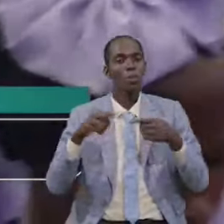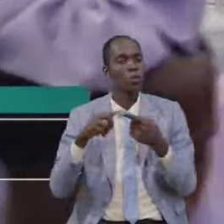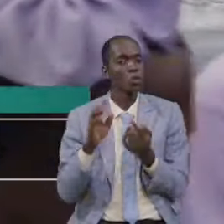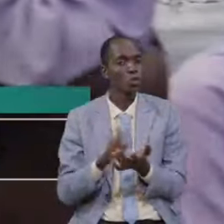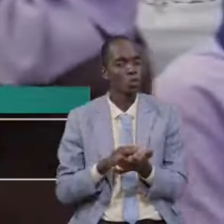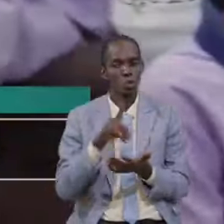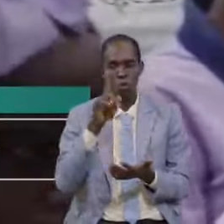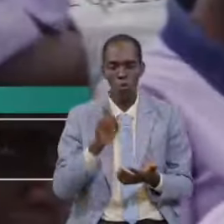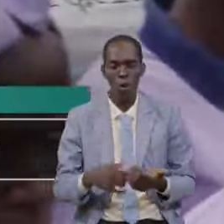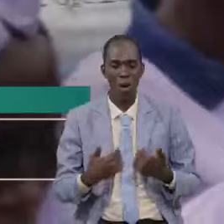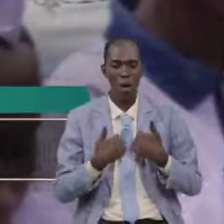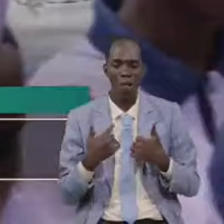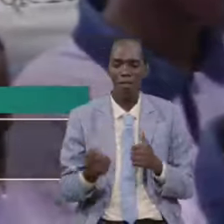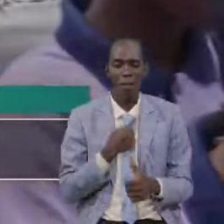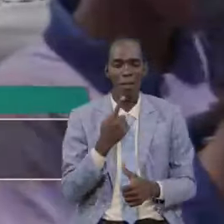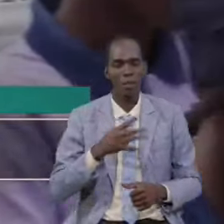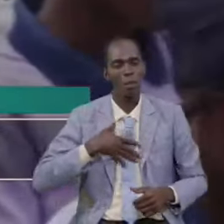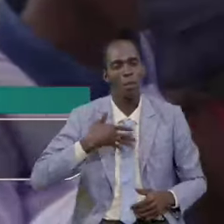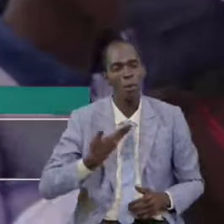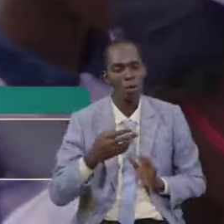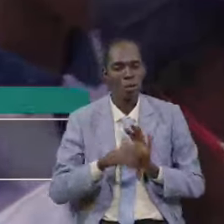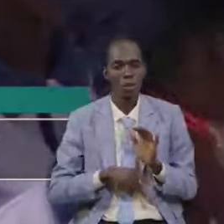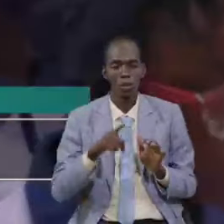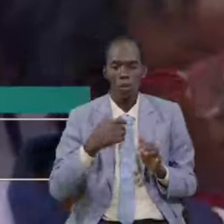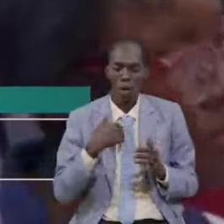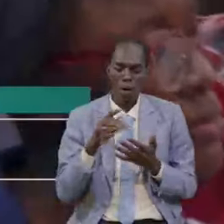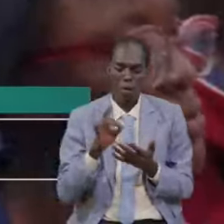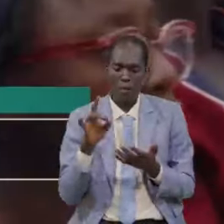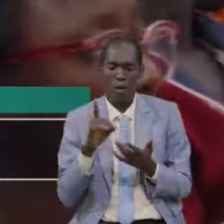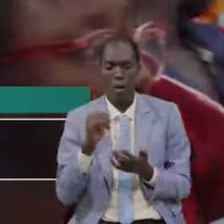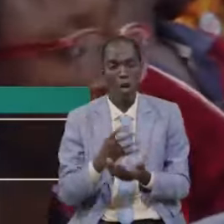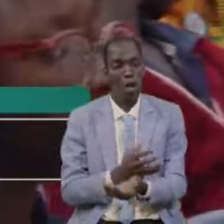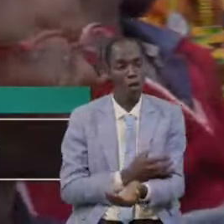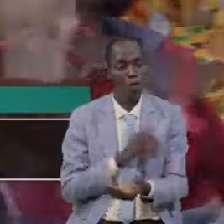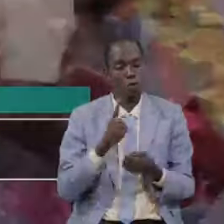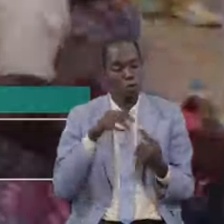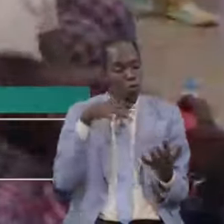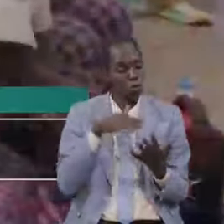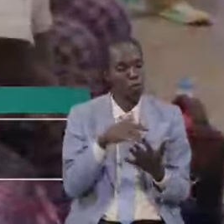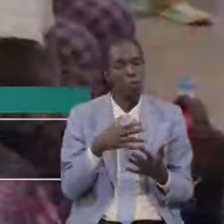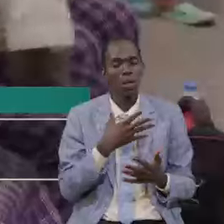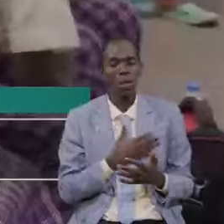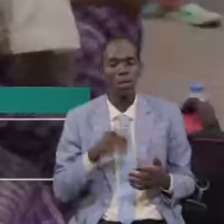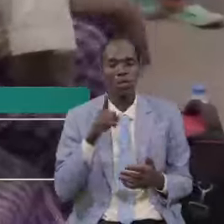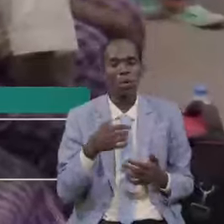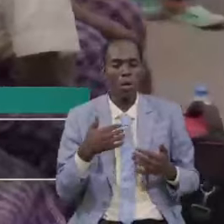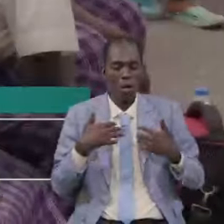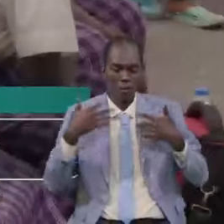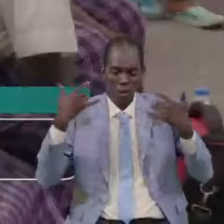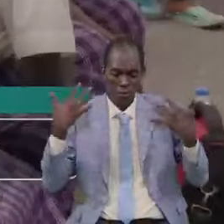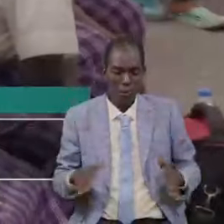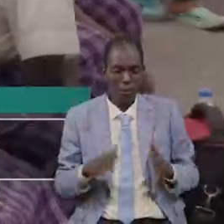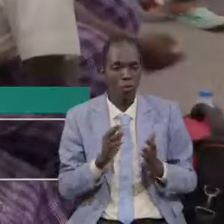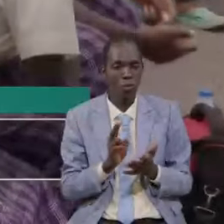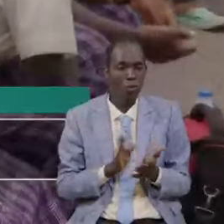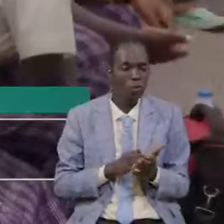that. You have chosen a course, the willingness to study. And then you are passed out, and the willingness to work, and you are working,